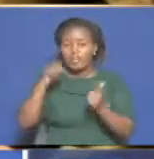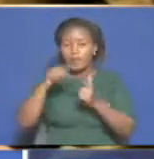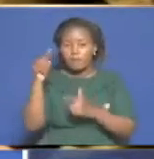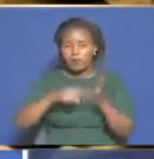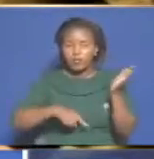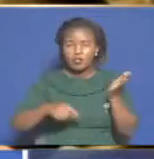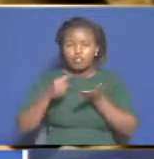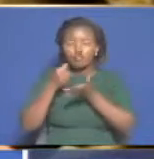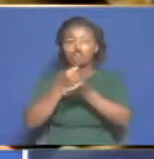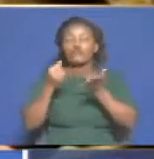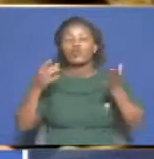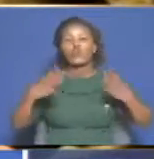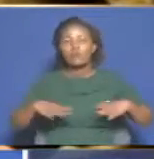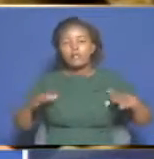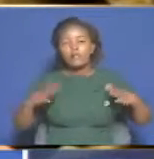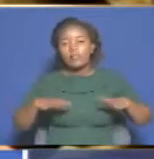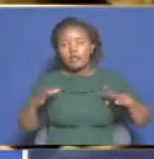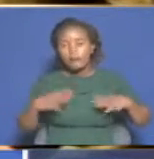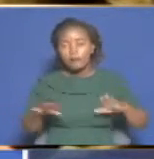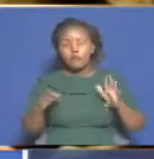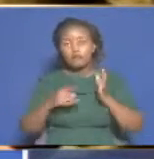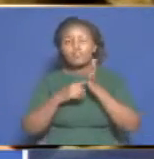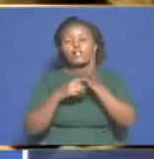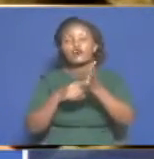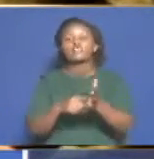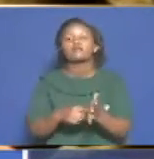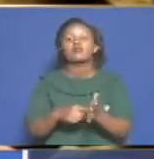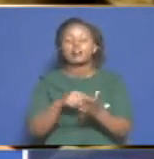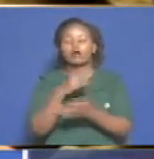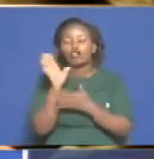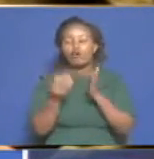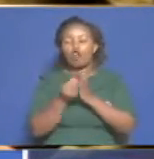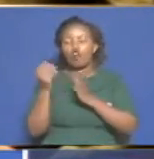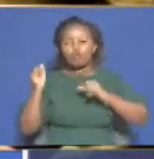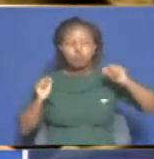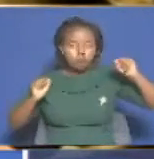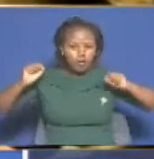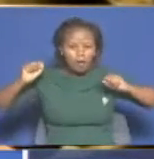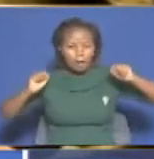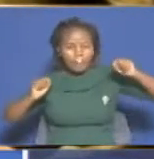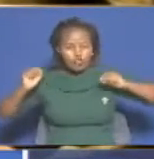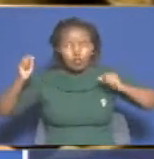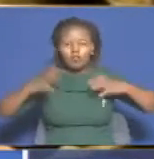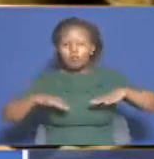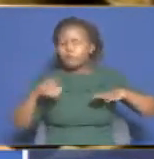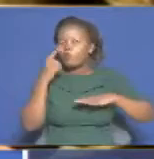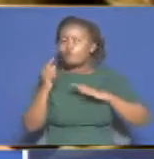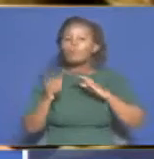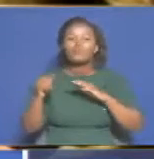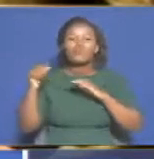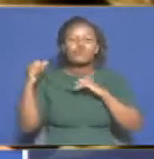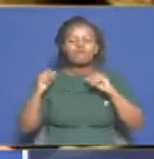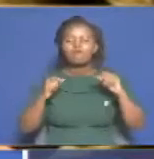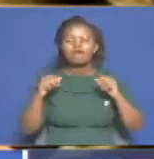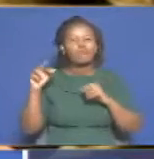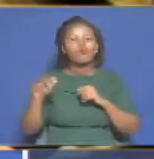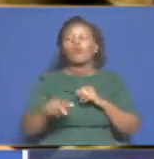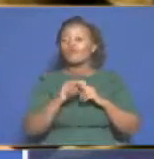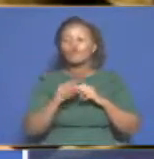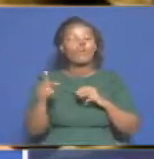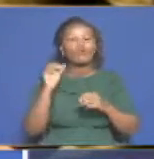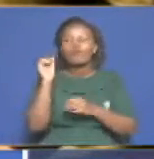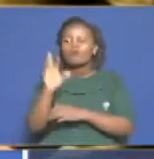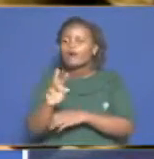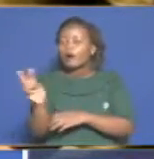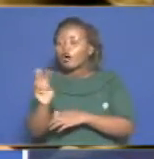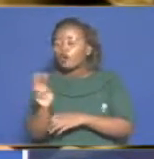especially our pastoralists who have been moving very far in search of water and pastures, in